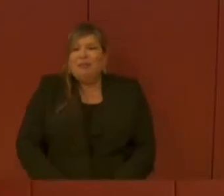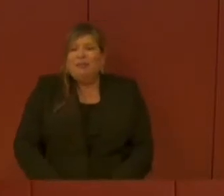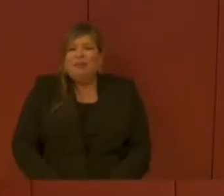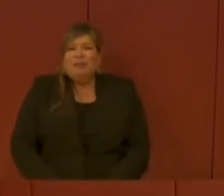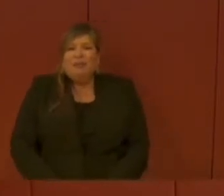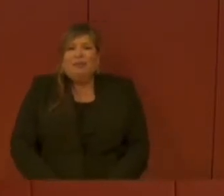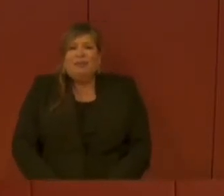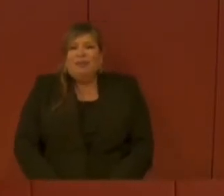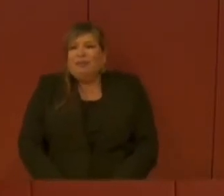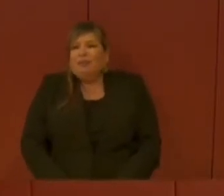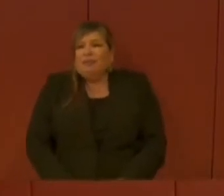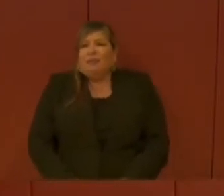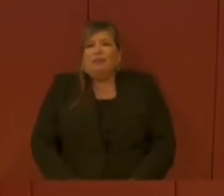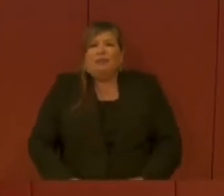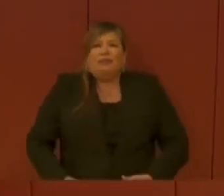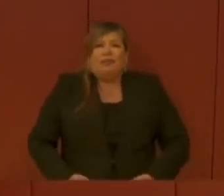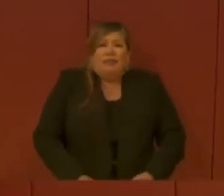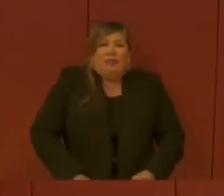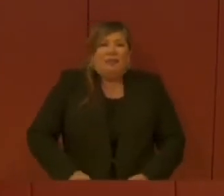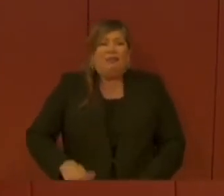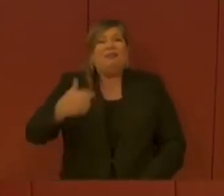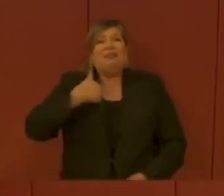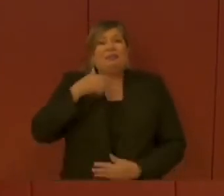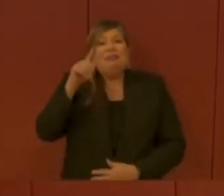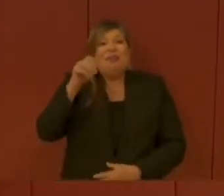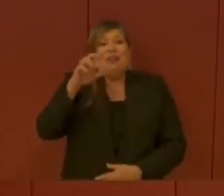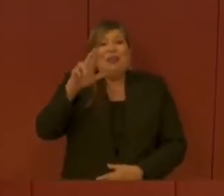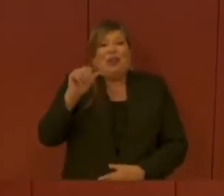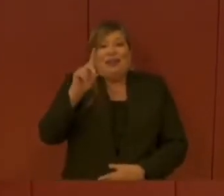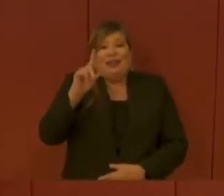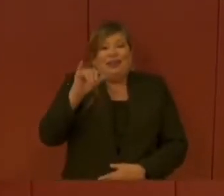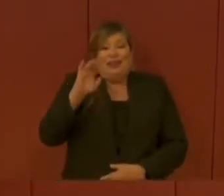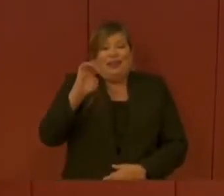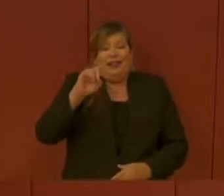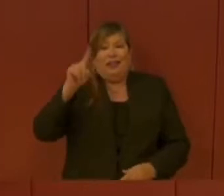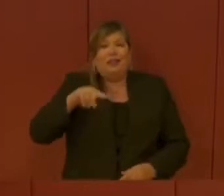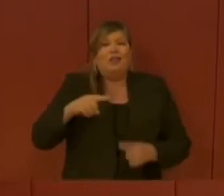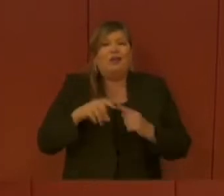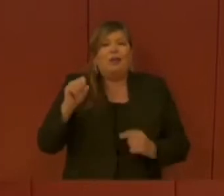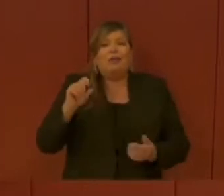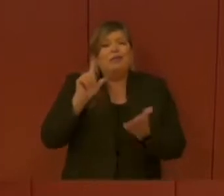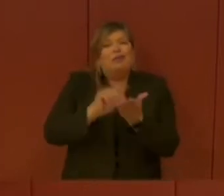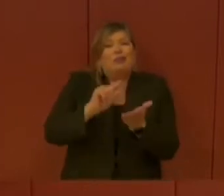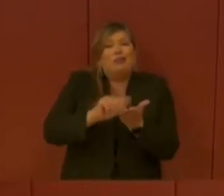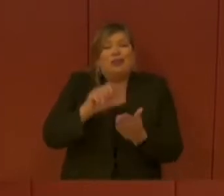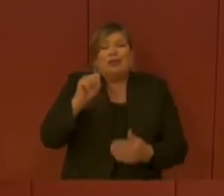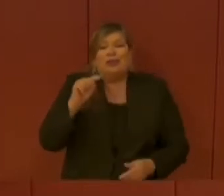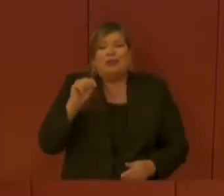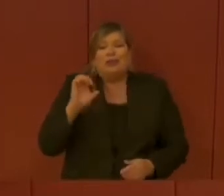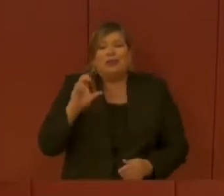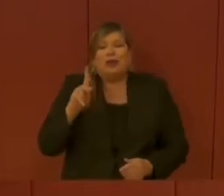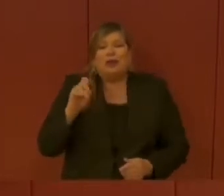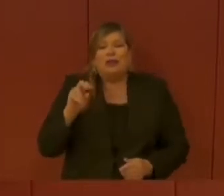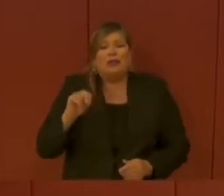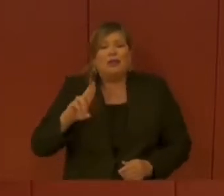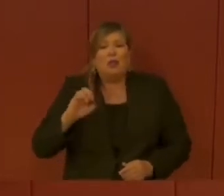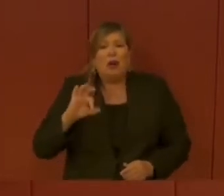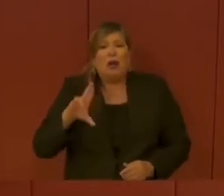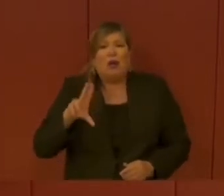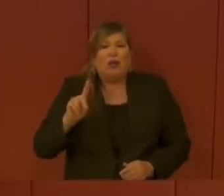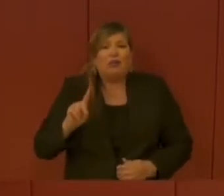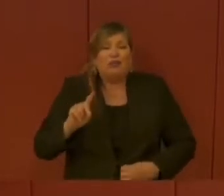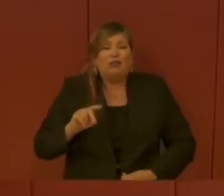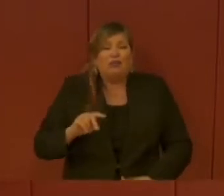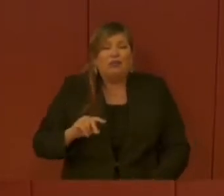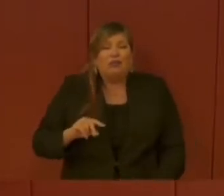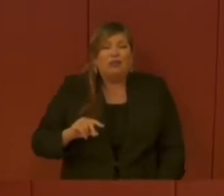Hi, Governor, this is Laura Diaz from the Stockton Record. Among our sources, there's been concerns within local businesses and farm workers